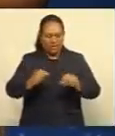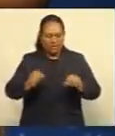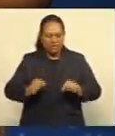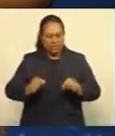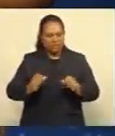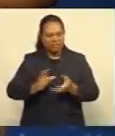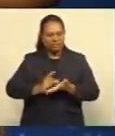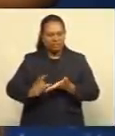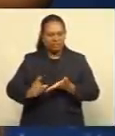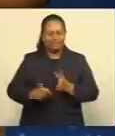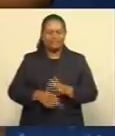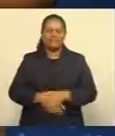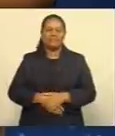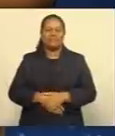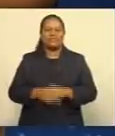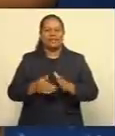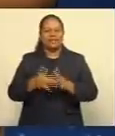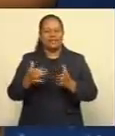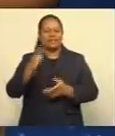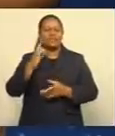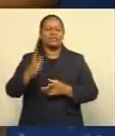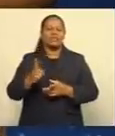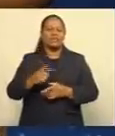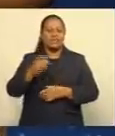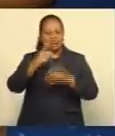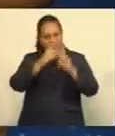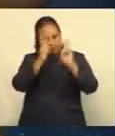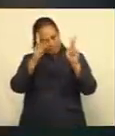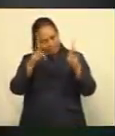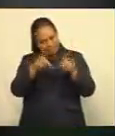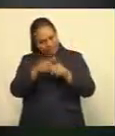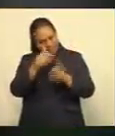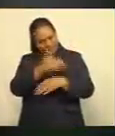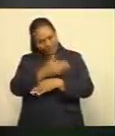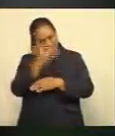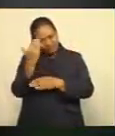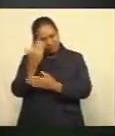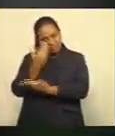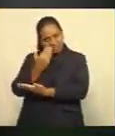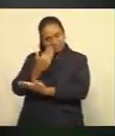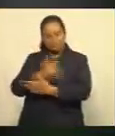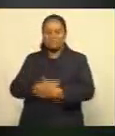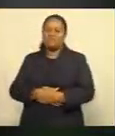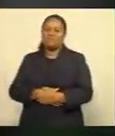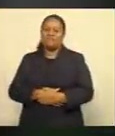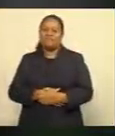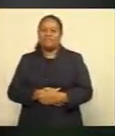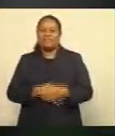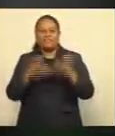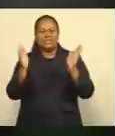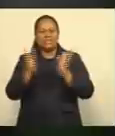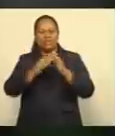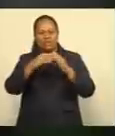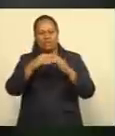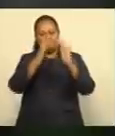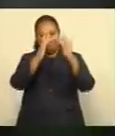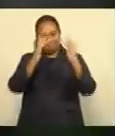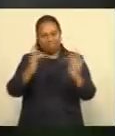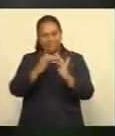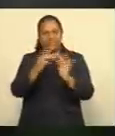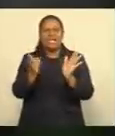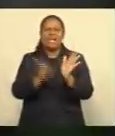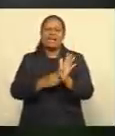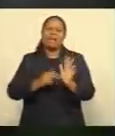clear. Now let's see the shot of the day. It is of a small hill in the Namosi